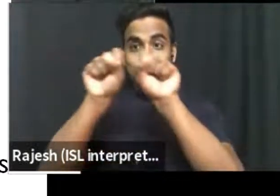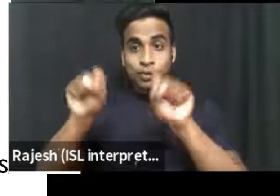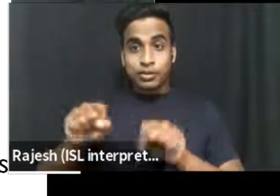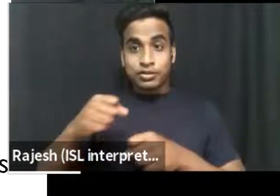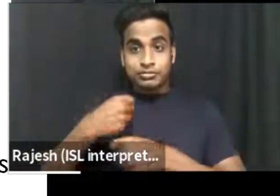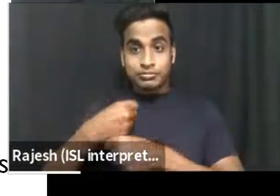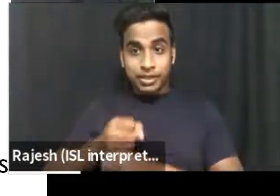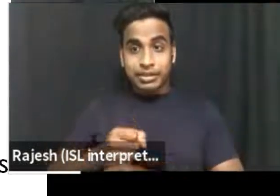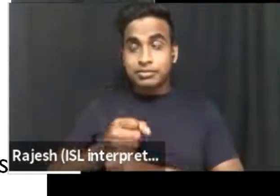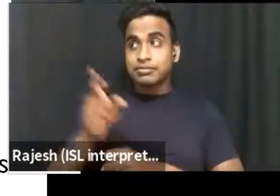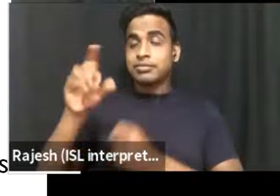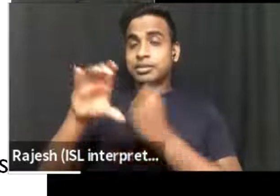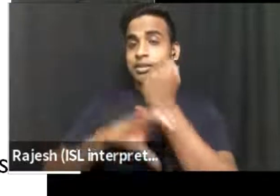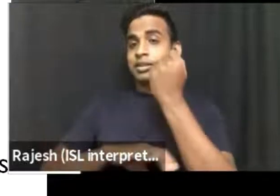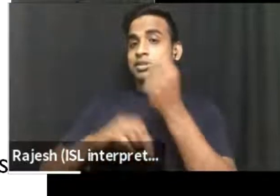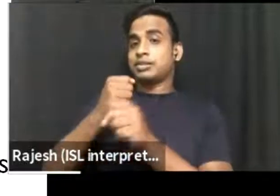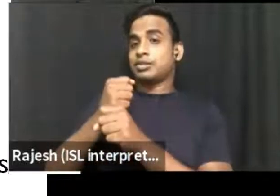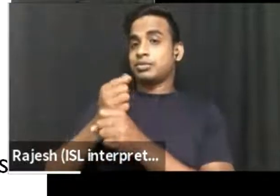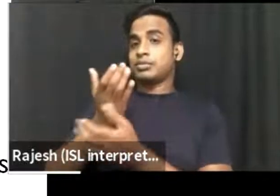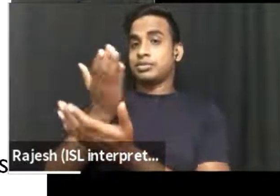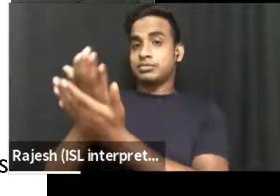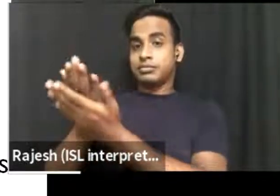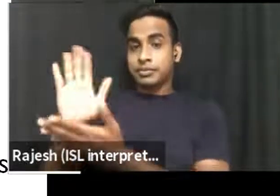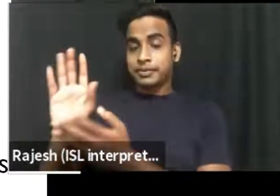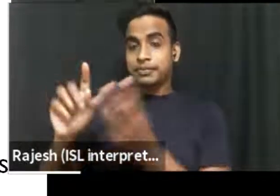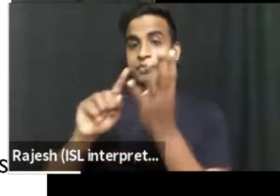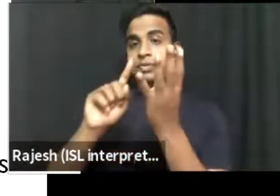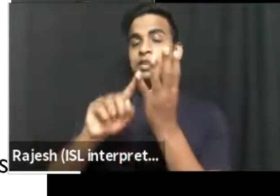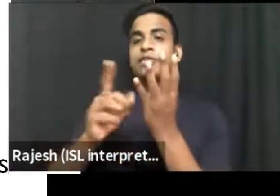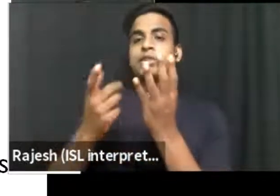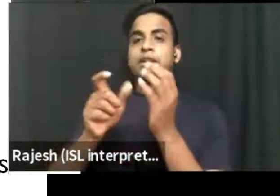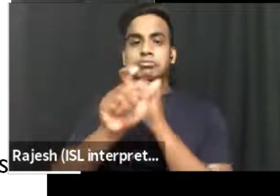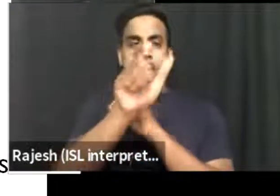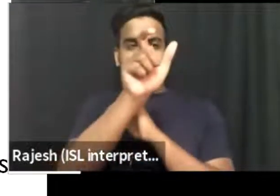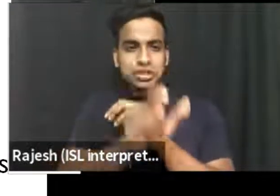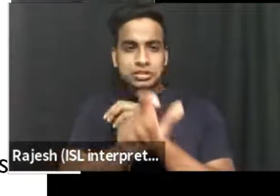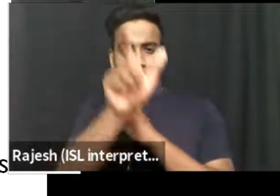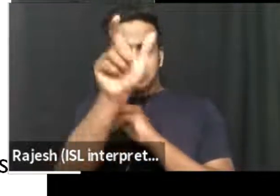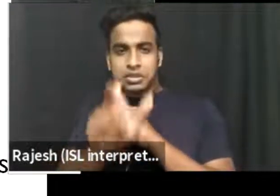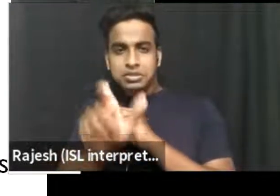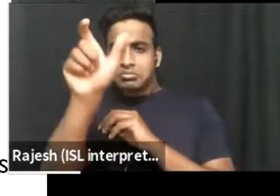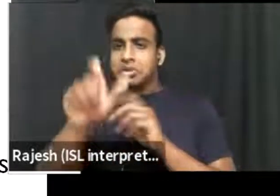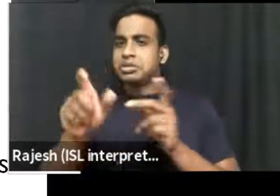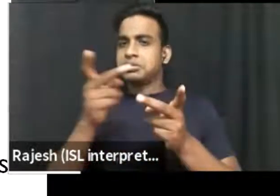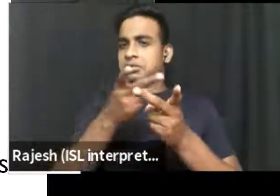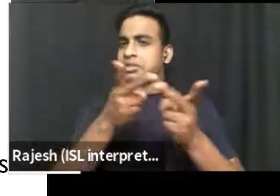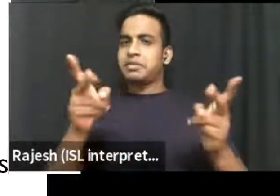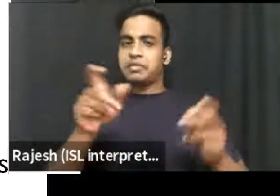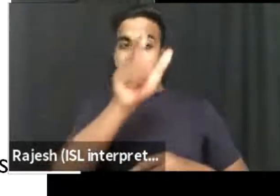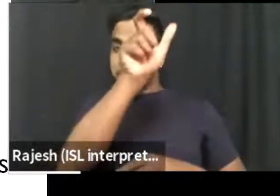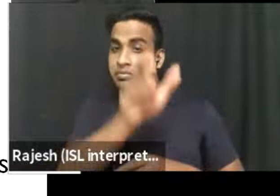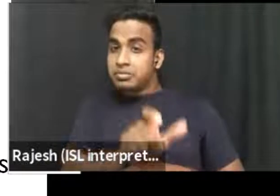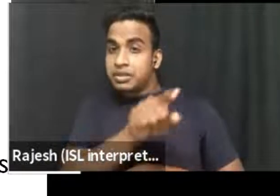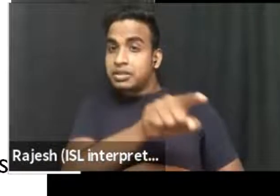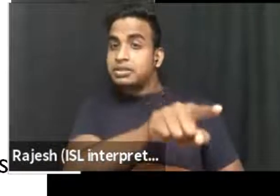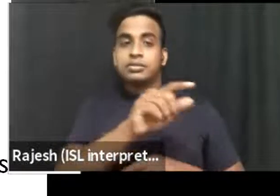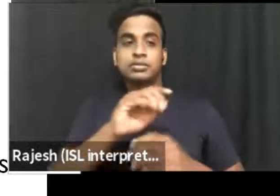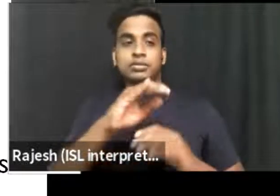at the needs of individuals. We talk more and more about reasonable accommodation. So whether we can develop a model